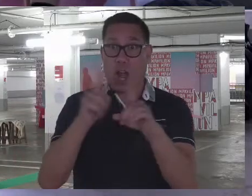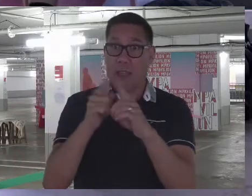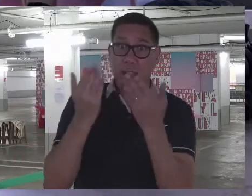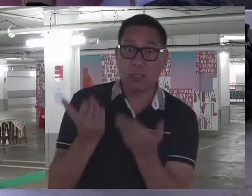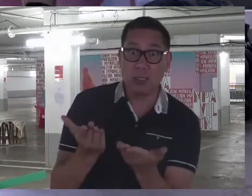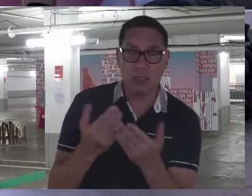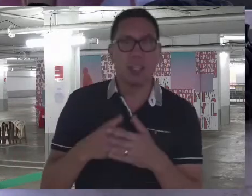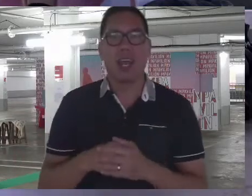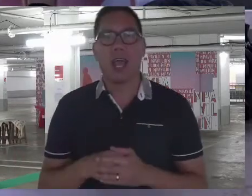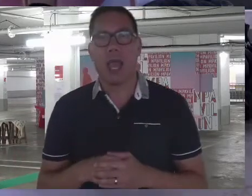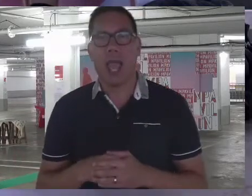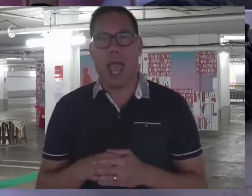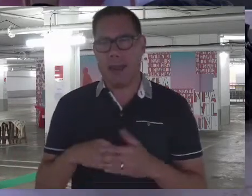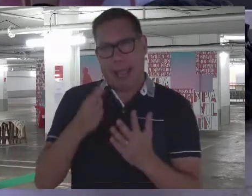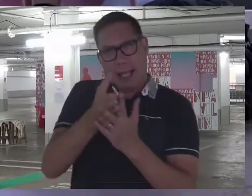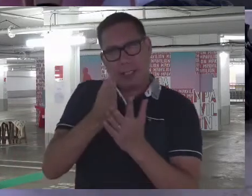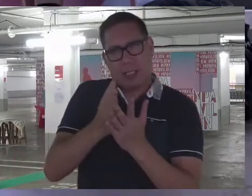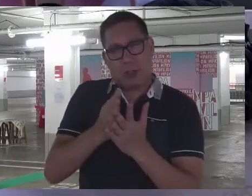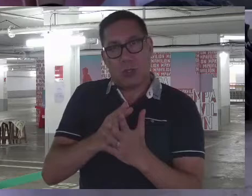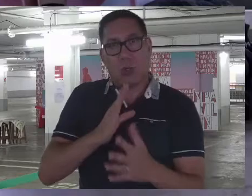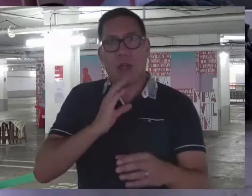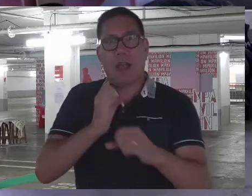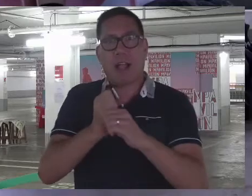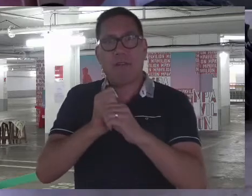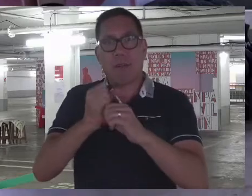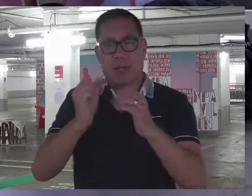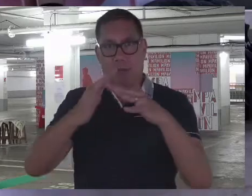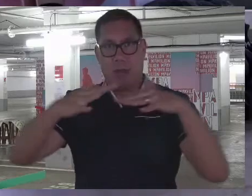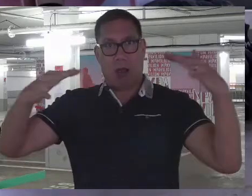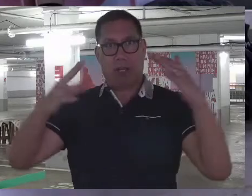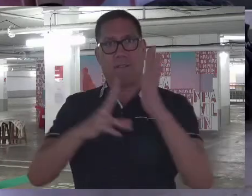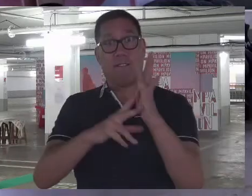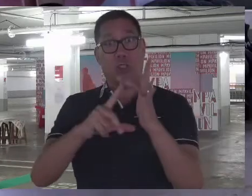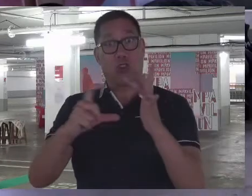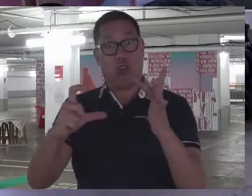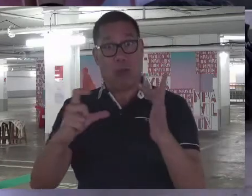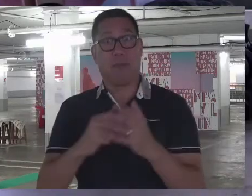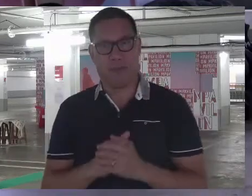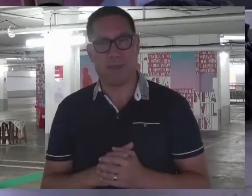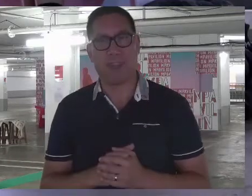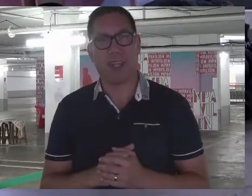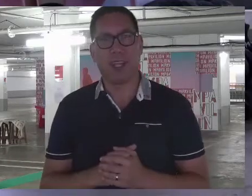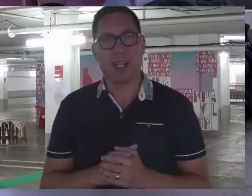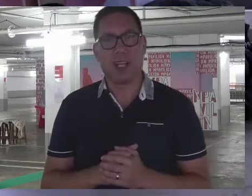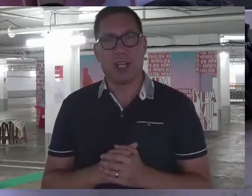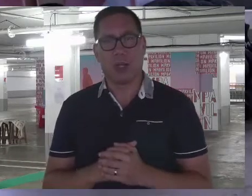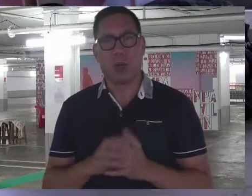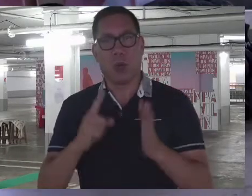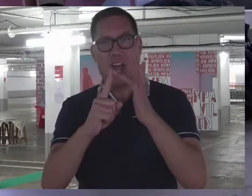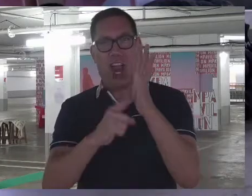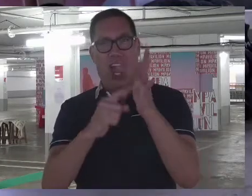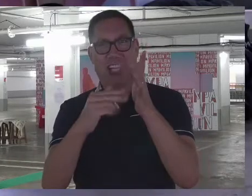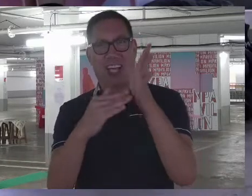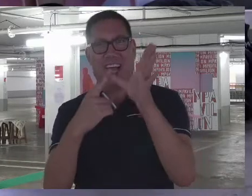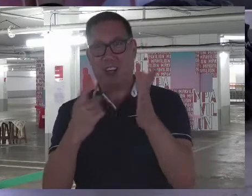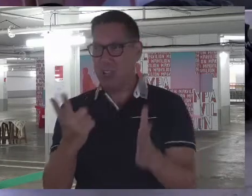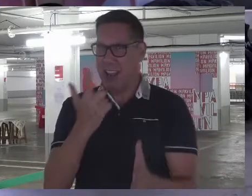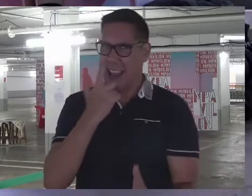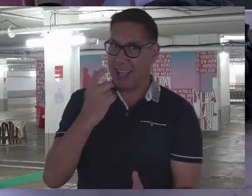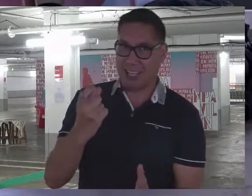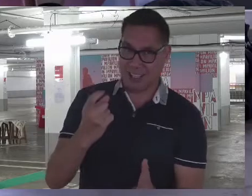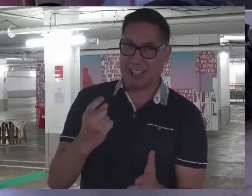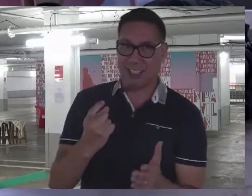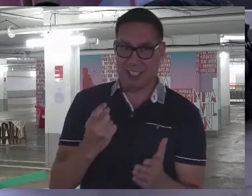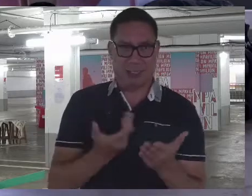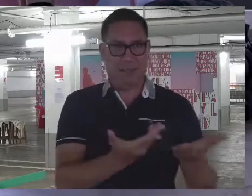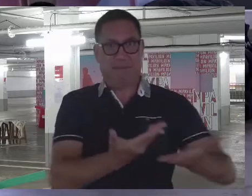and access to the Parliament of Victoria, which Eliza was privileged to be able to receive